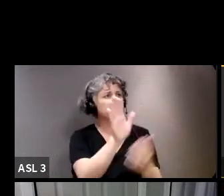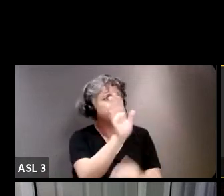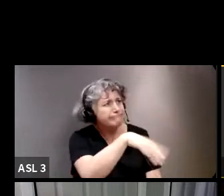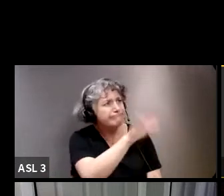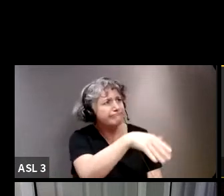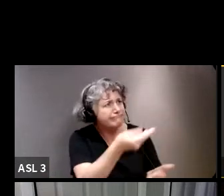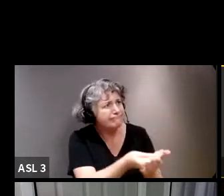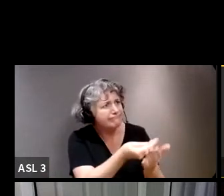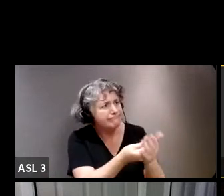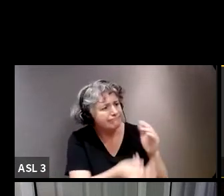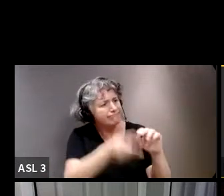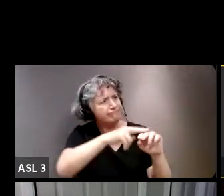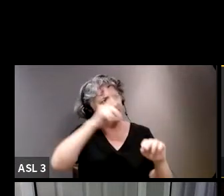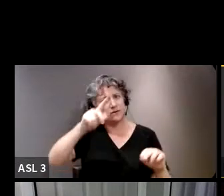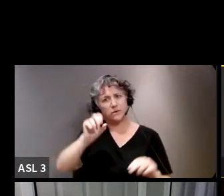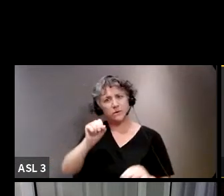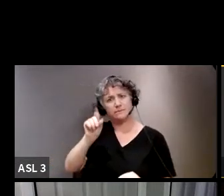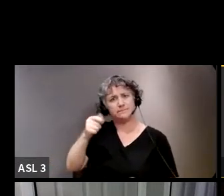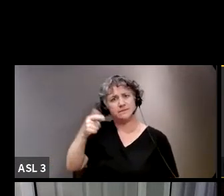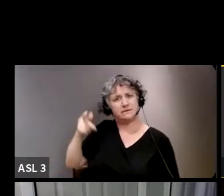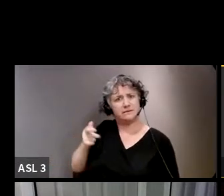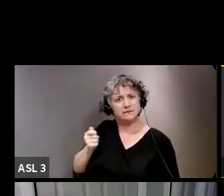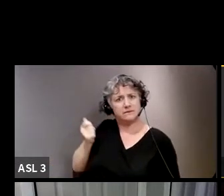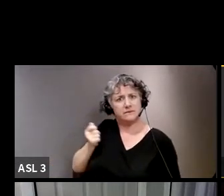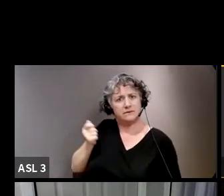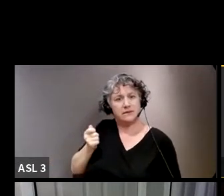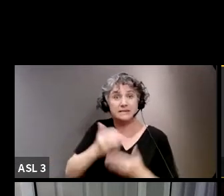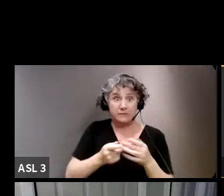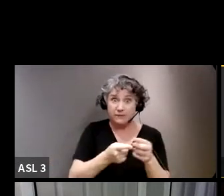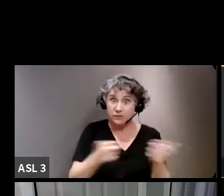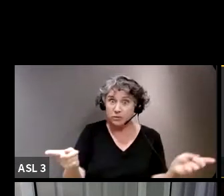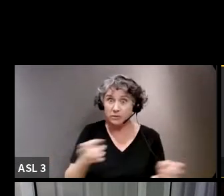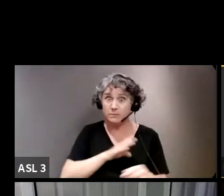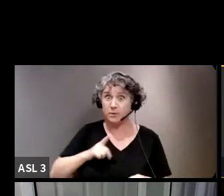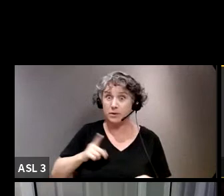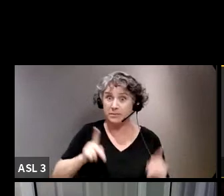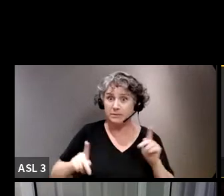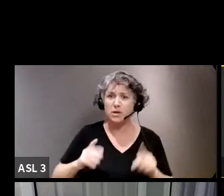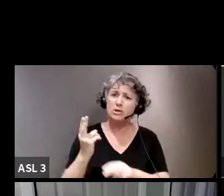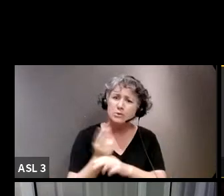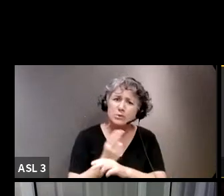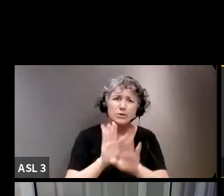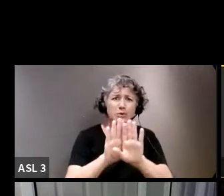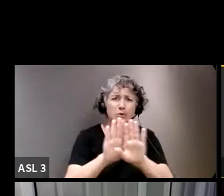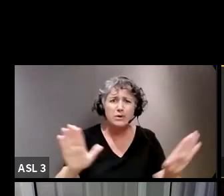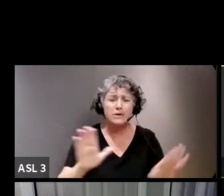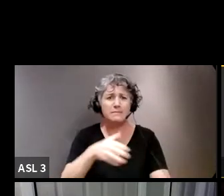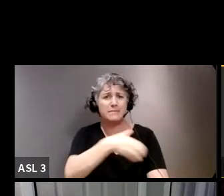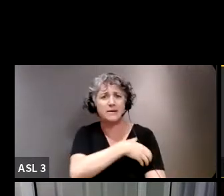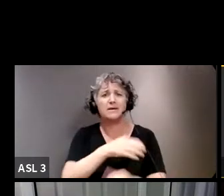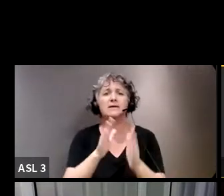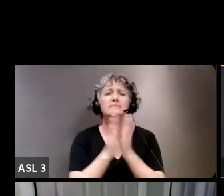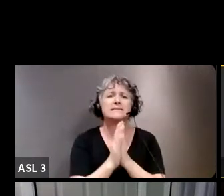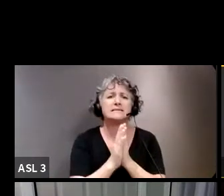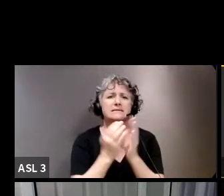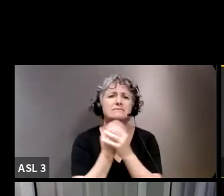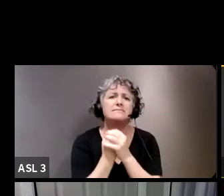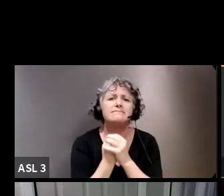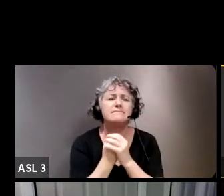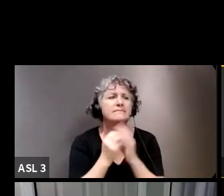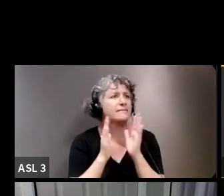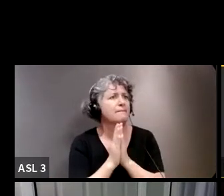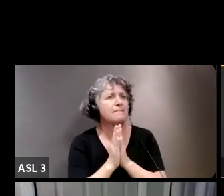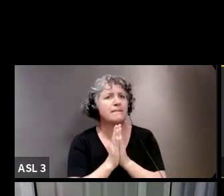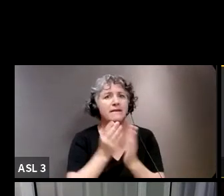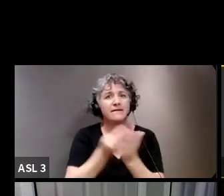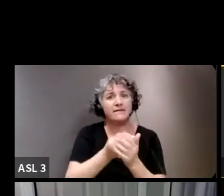has power and some of the other people who are sitting at this board meeting use that power and say please please fund